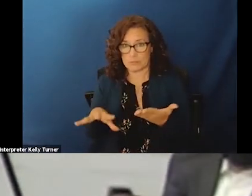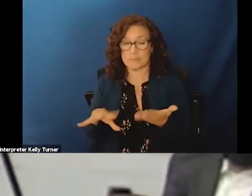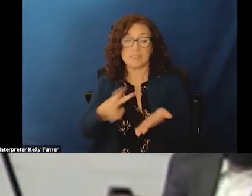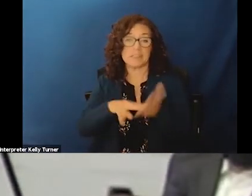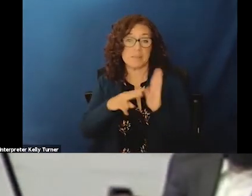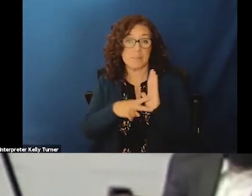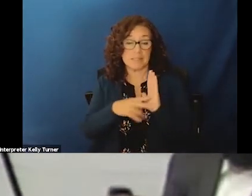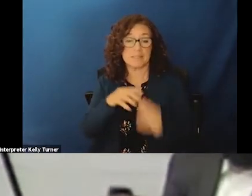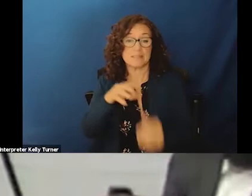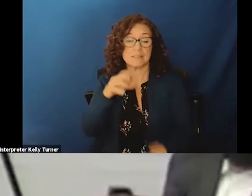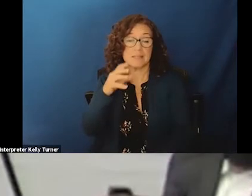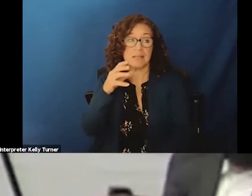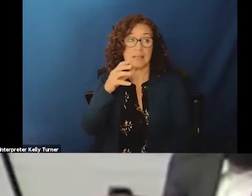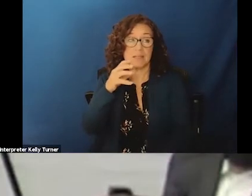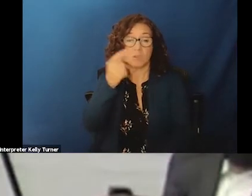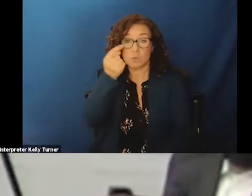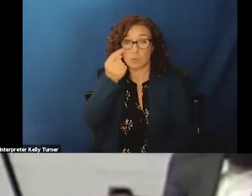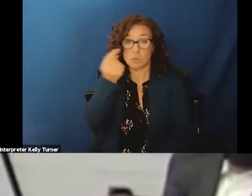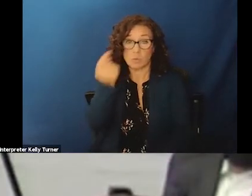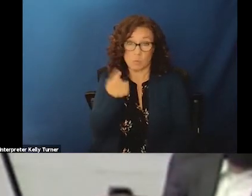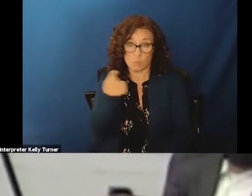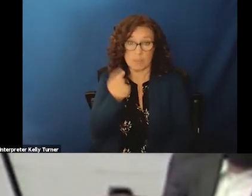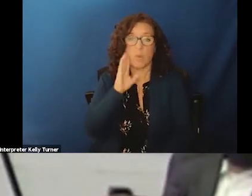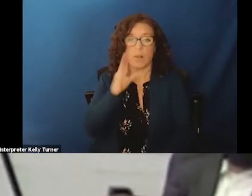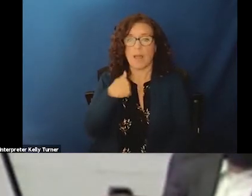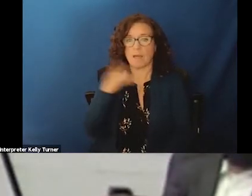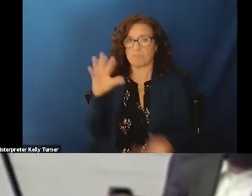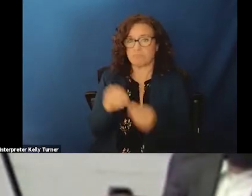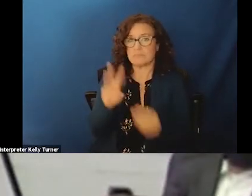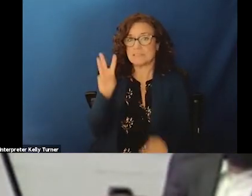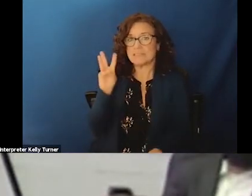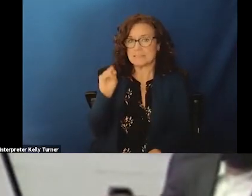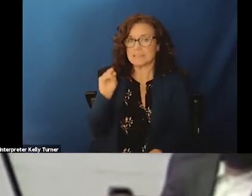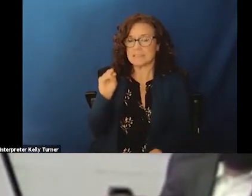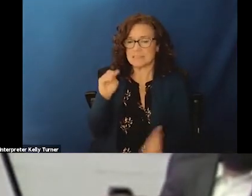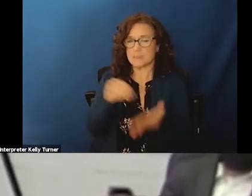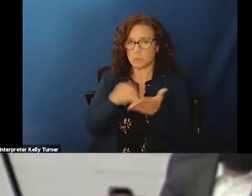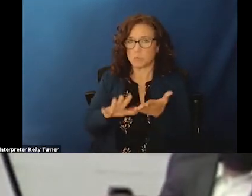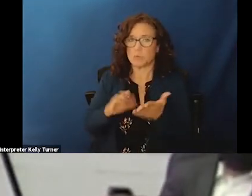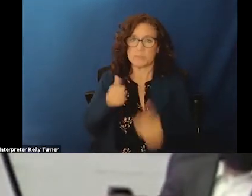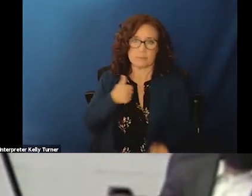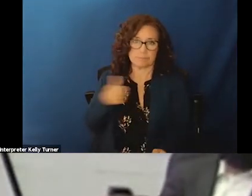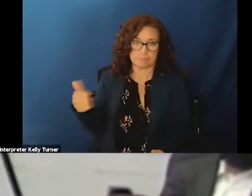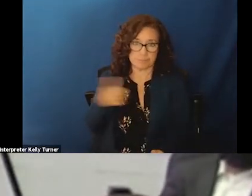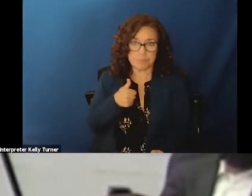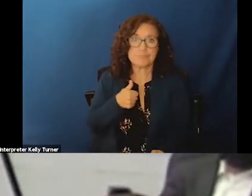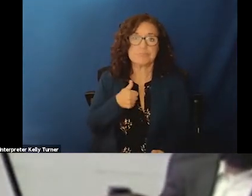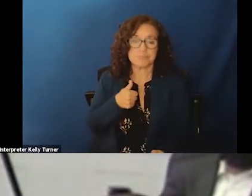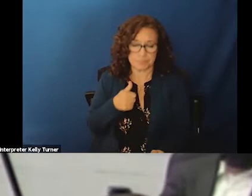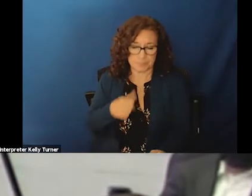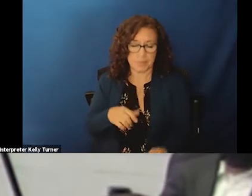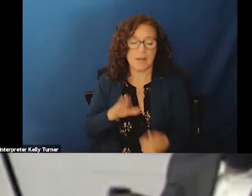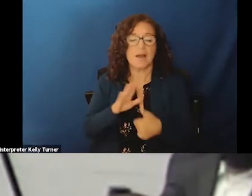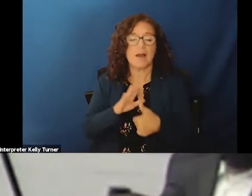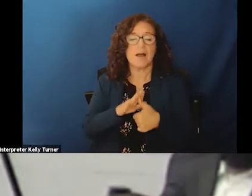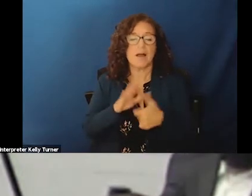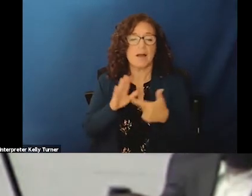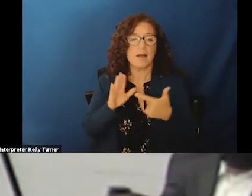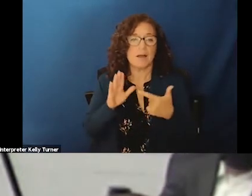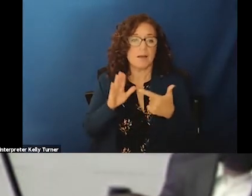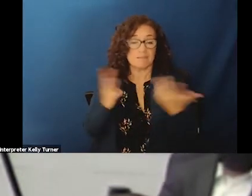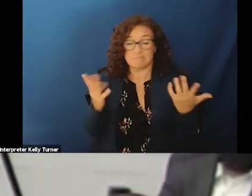60 students vaccinated in that first round. And then we'll go from there